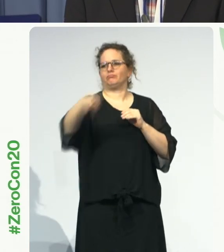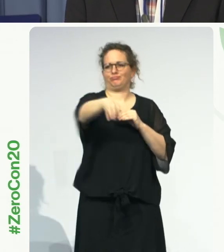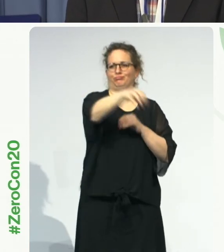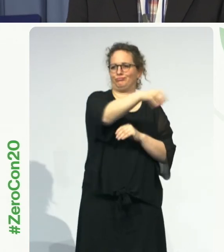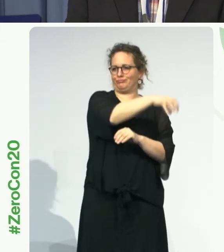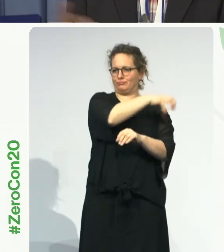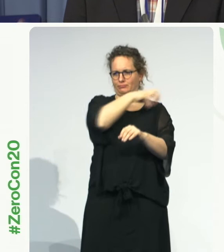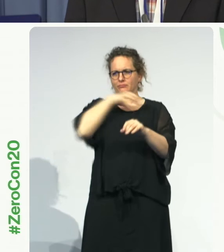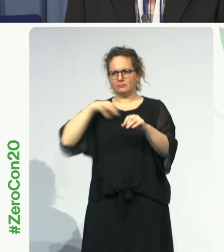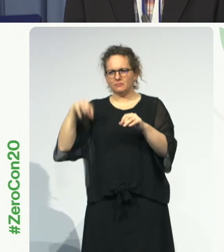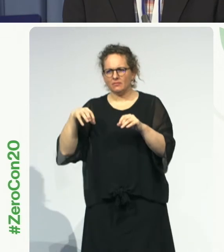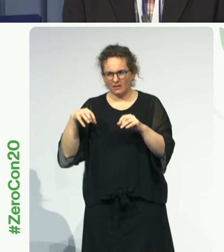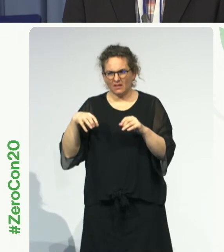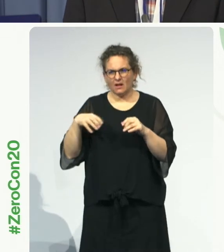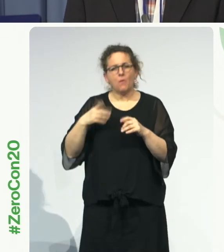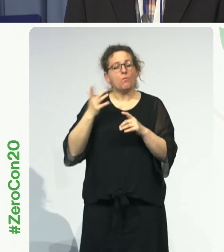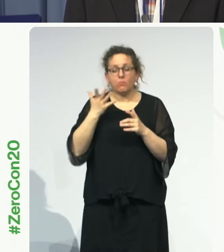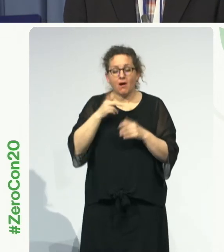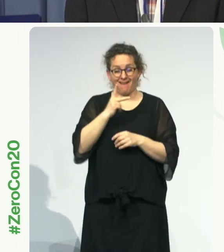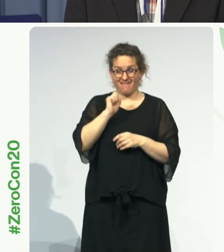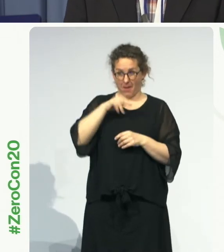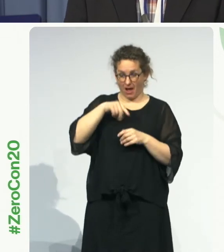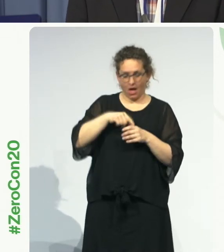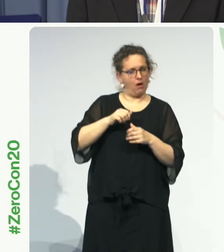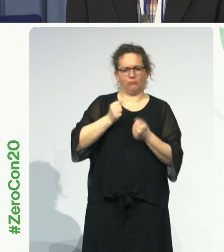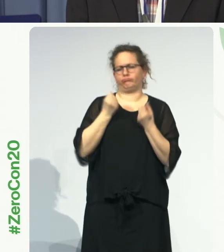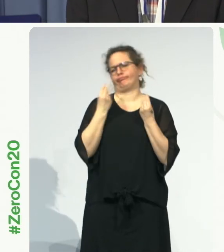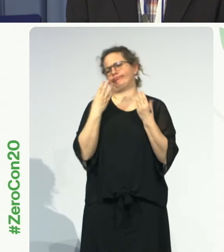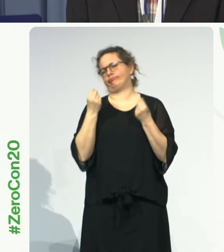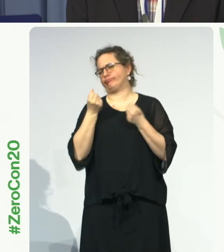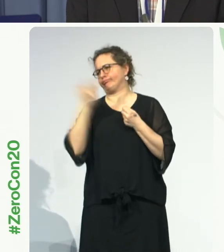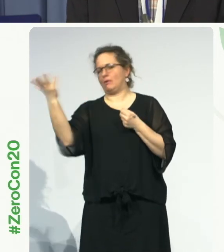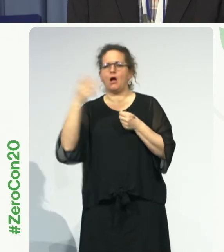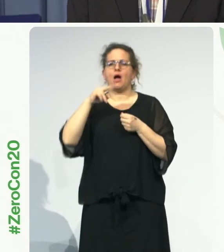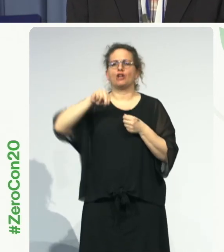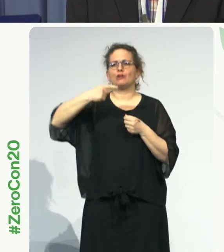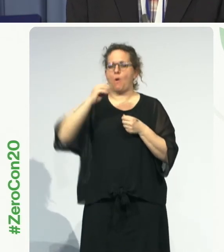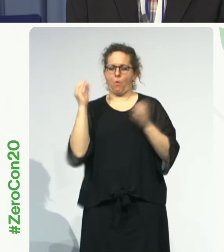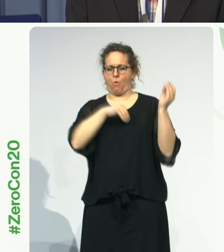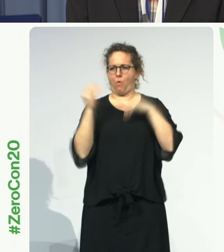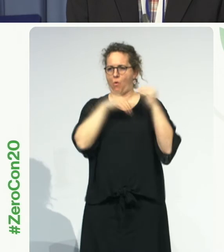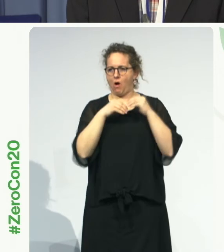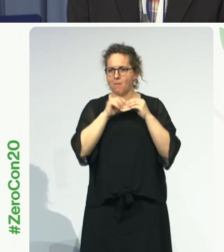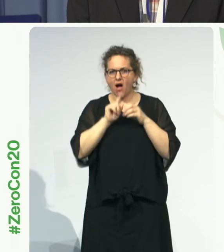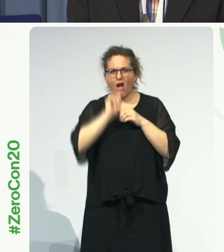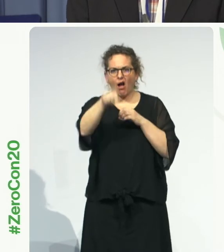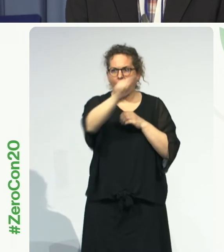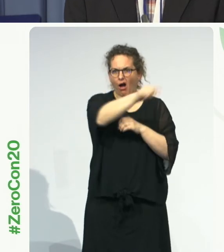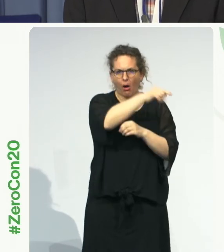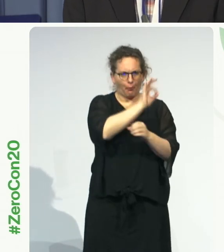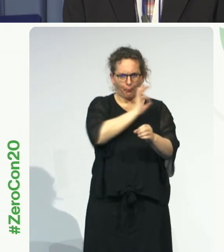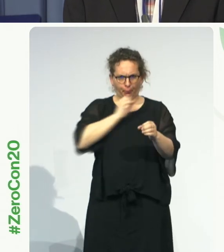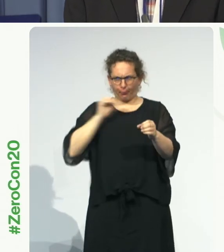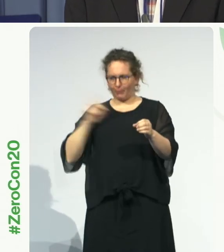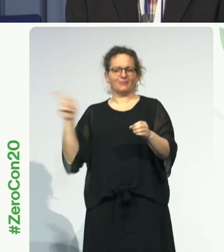capital. If you go to the villages outside of the capital, there is almost nothing. We are operating quite huge home therapy